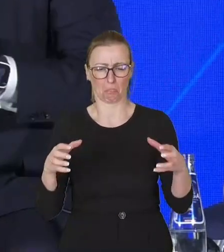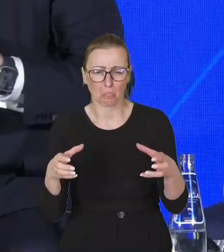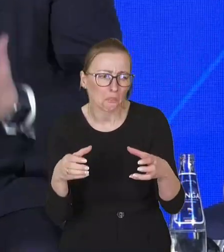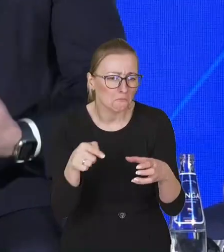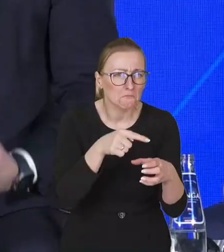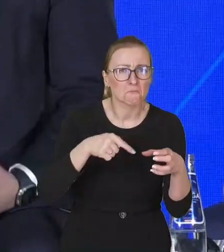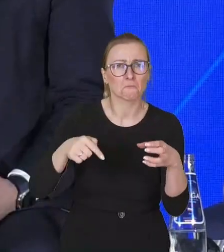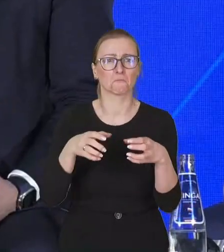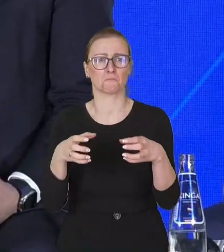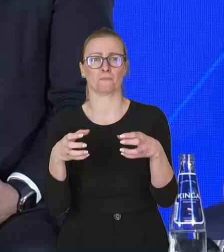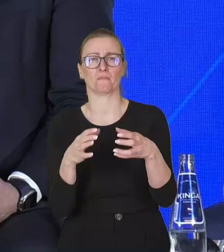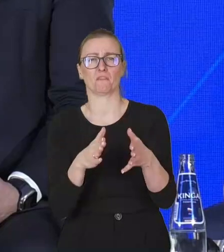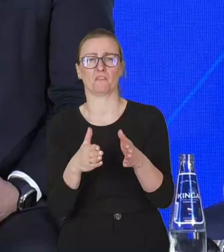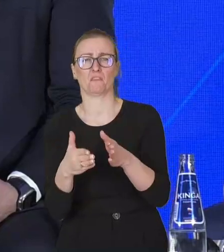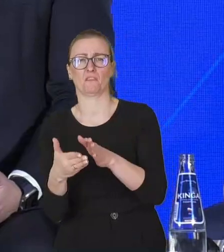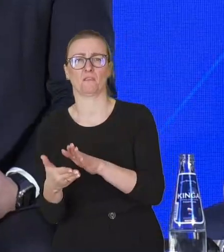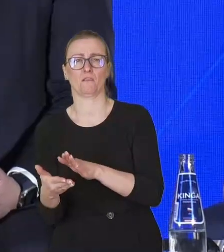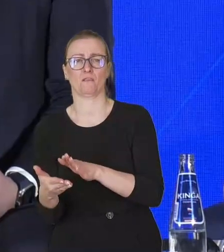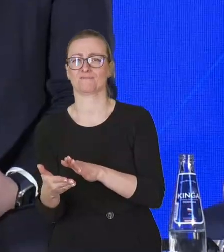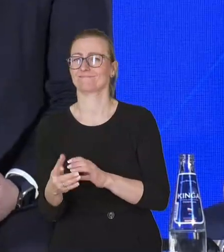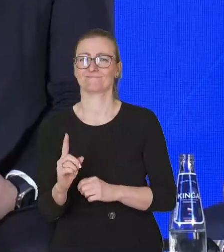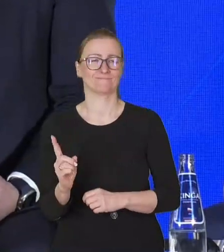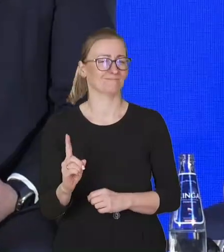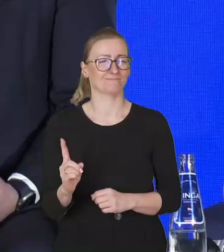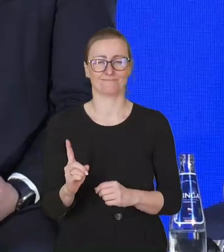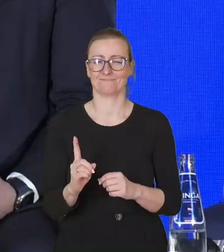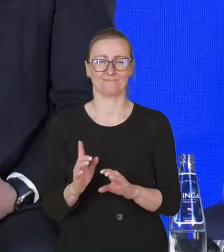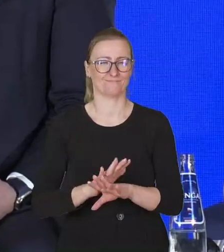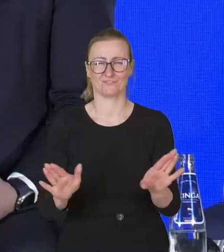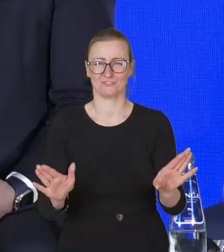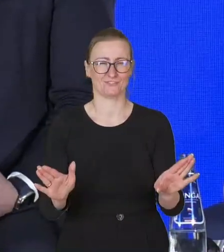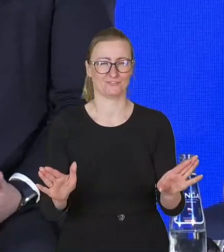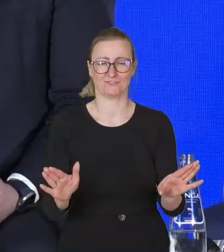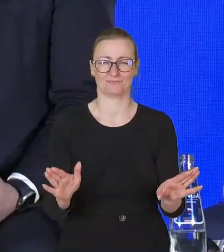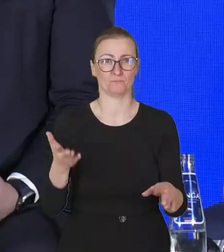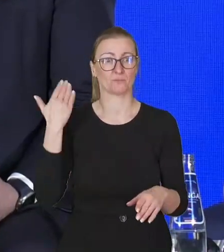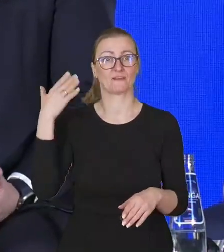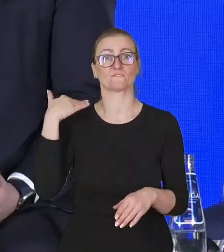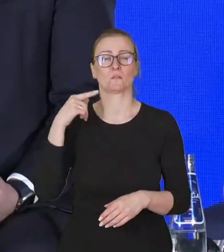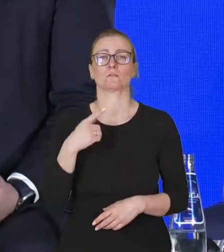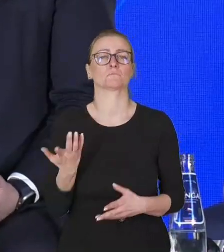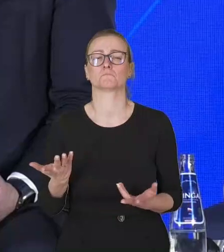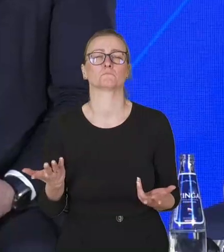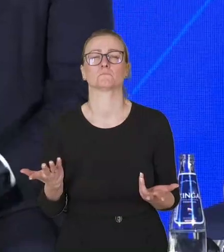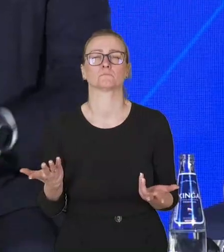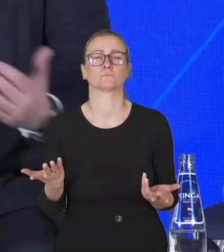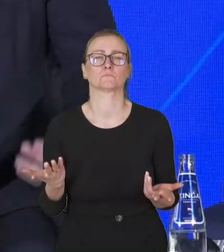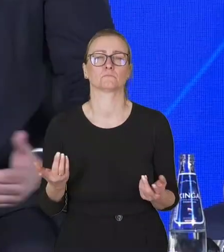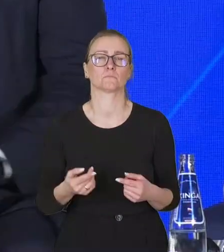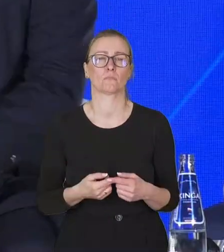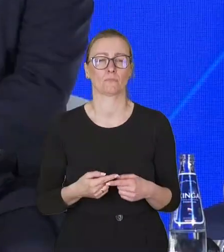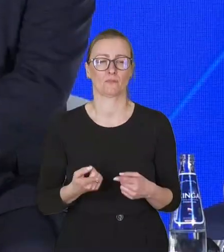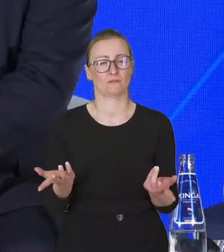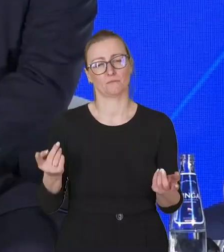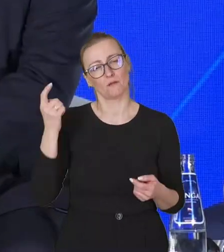say that we are close to the brain death, but the question is if we are not close to the death of the project because of